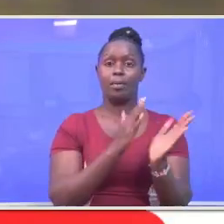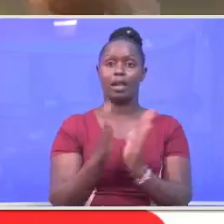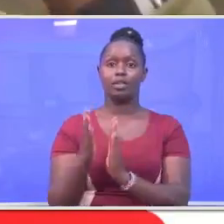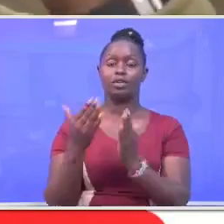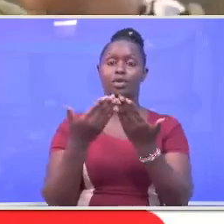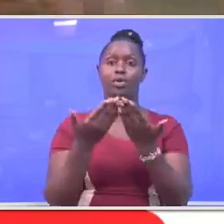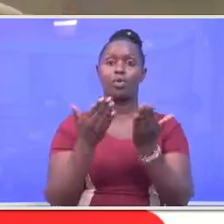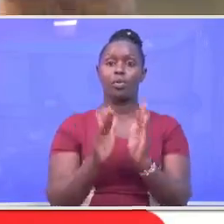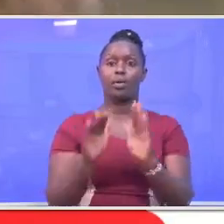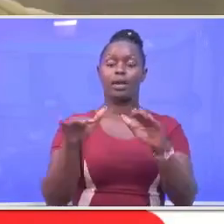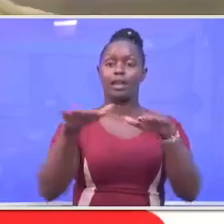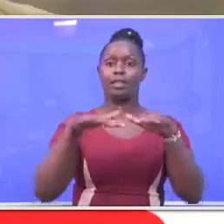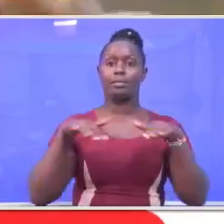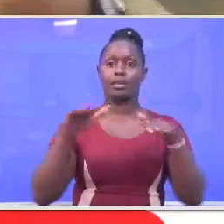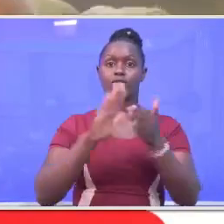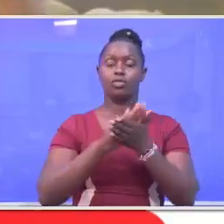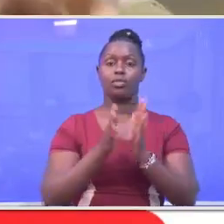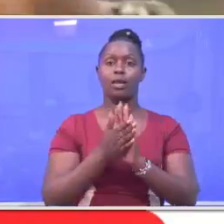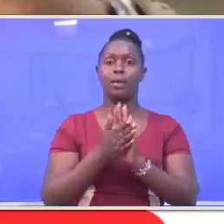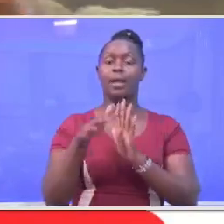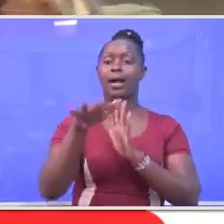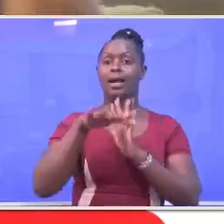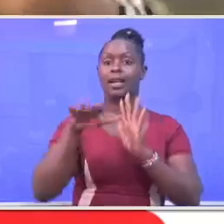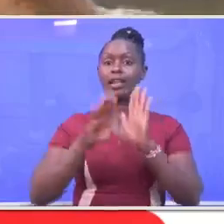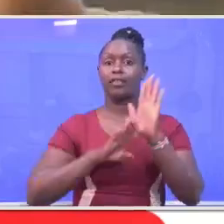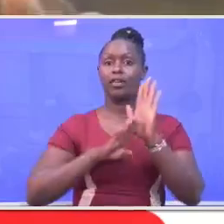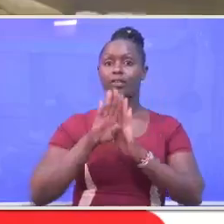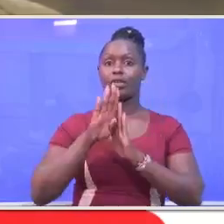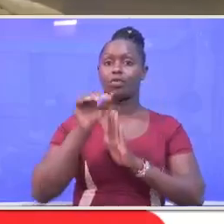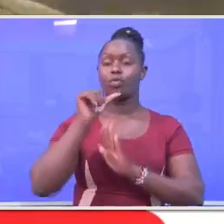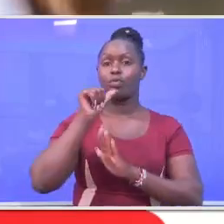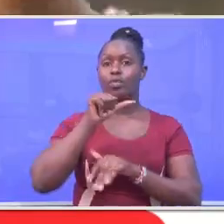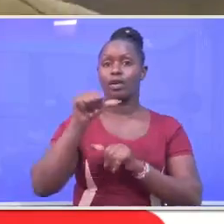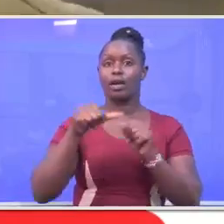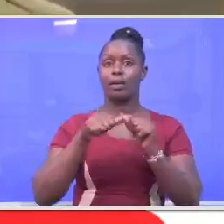up the place to become a place of development, not about